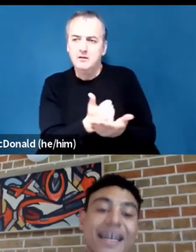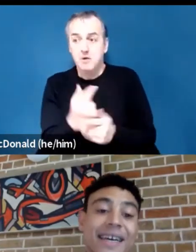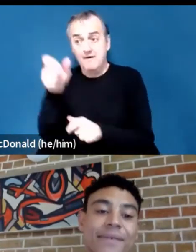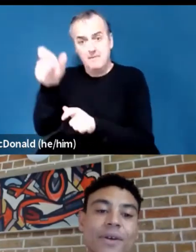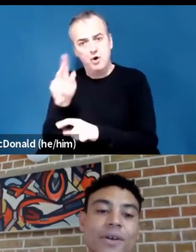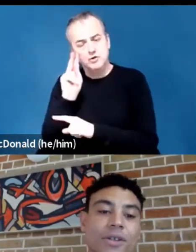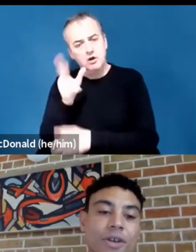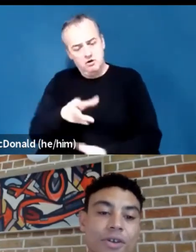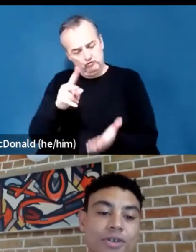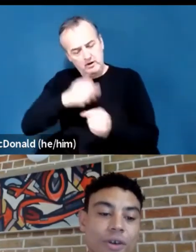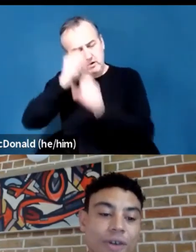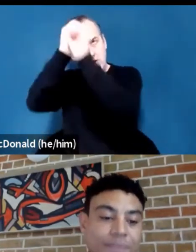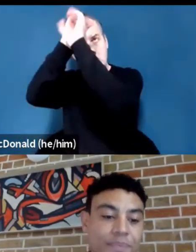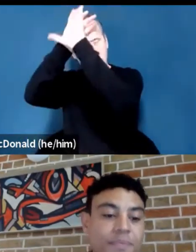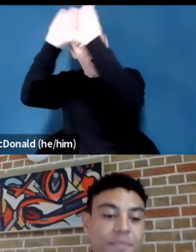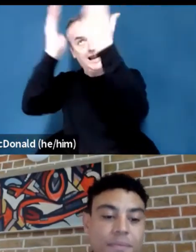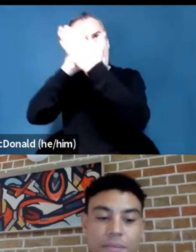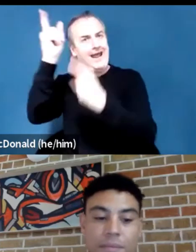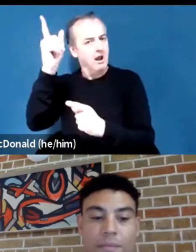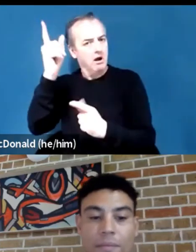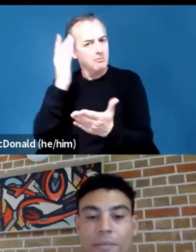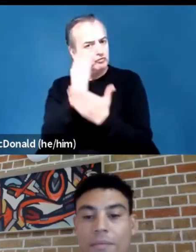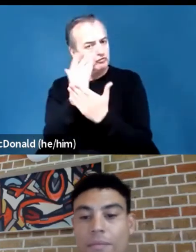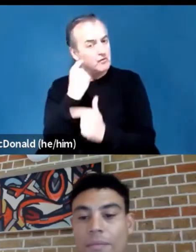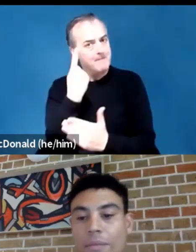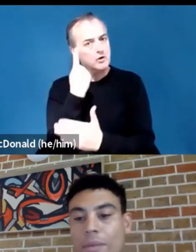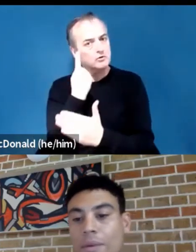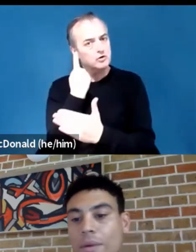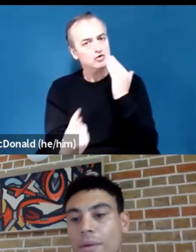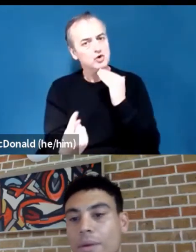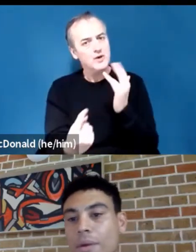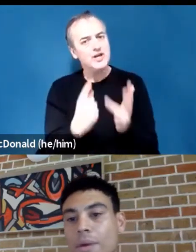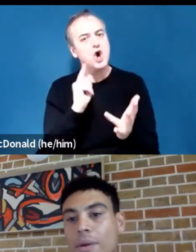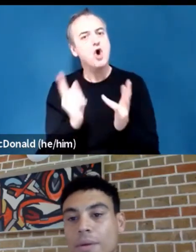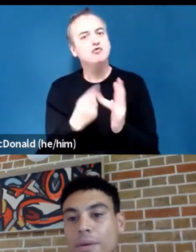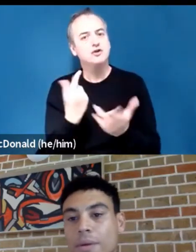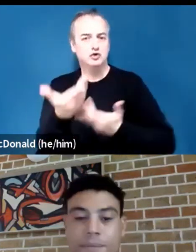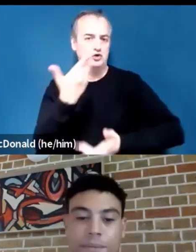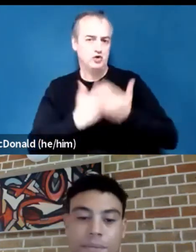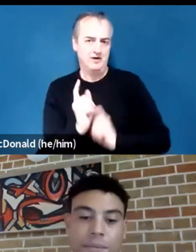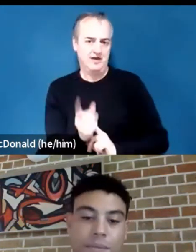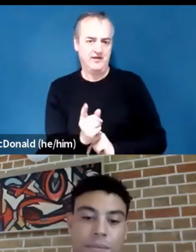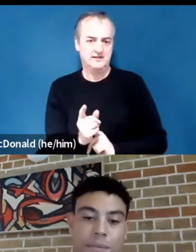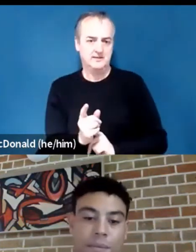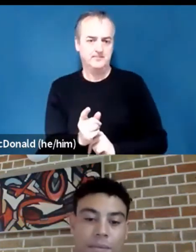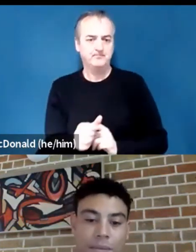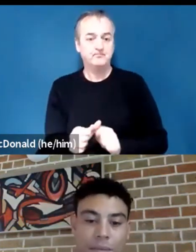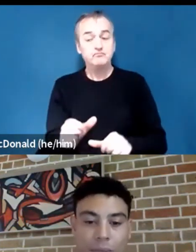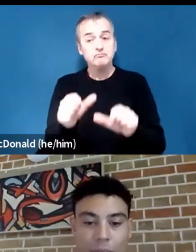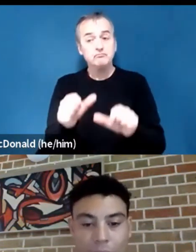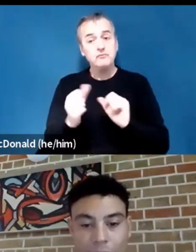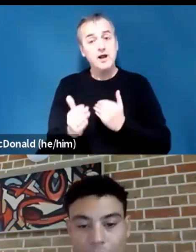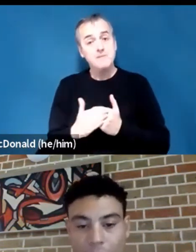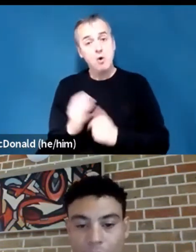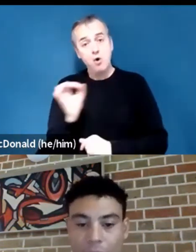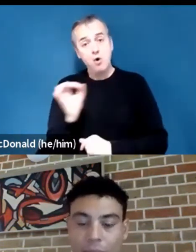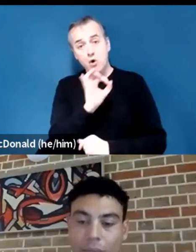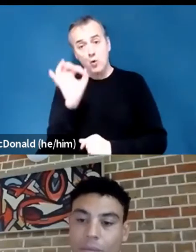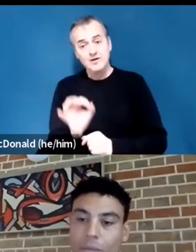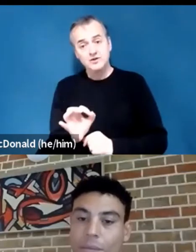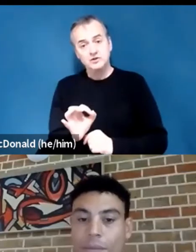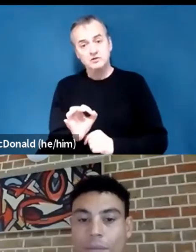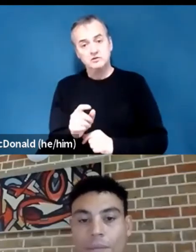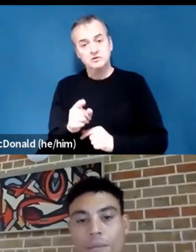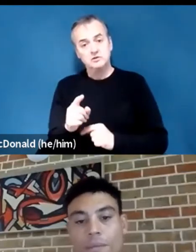for the idea for your story. Fantastic, thank you. Great, any other questions on chat, Max? Yeah, there's